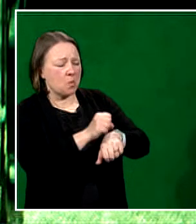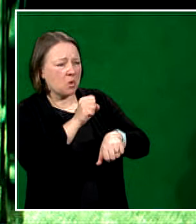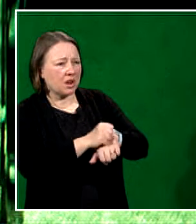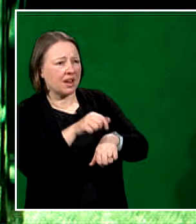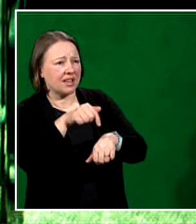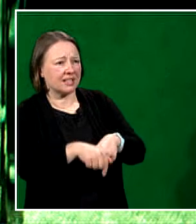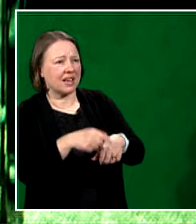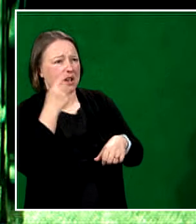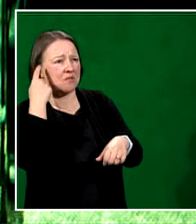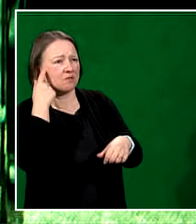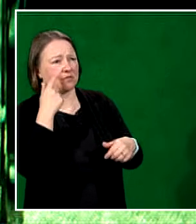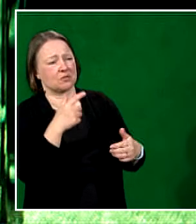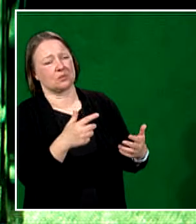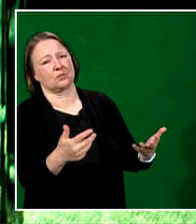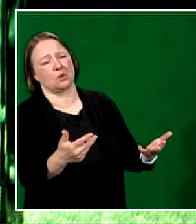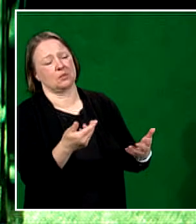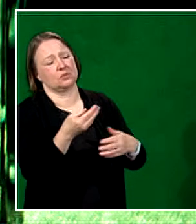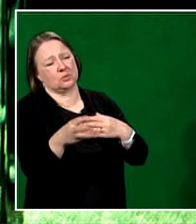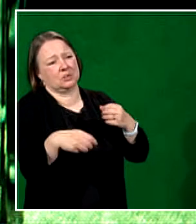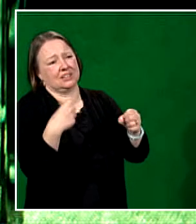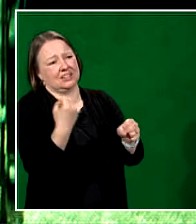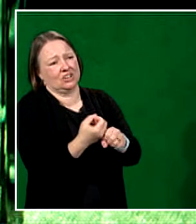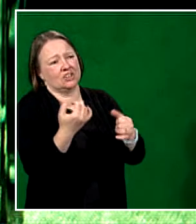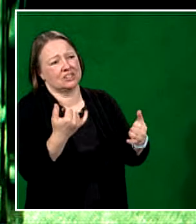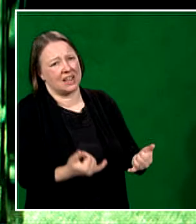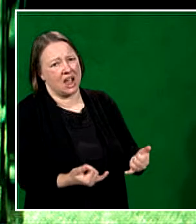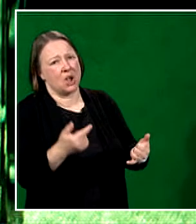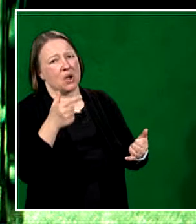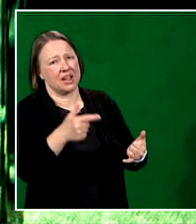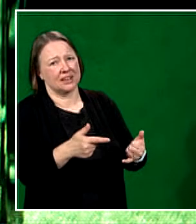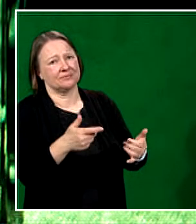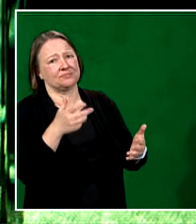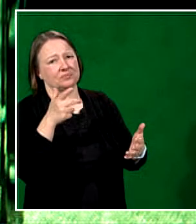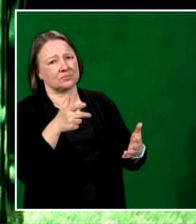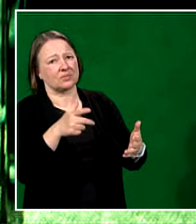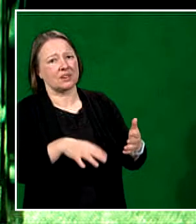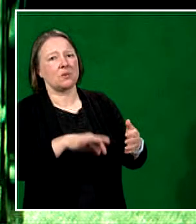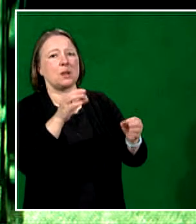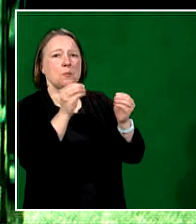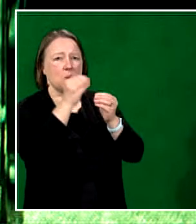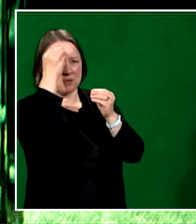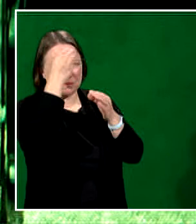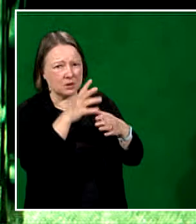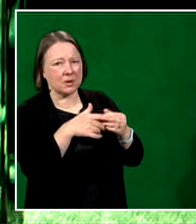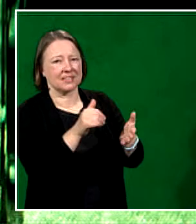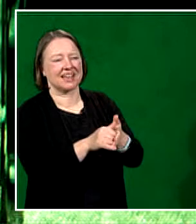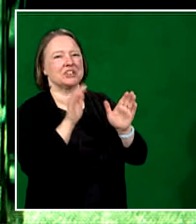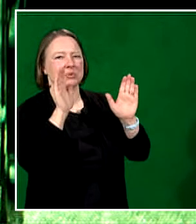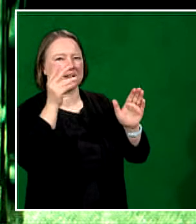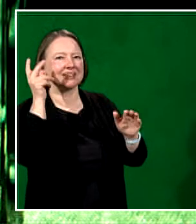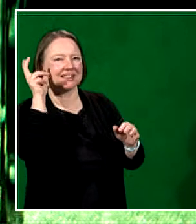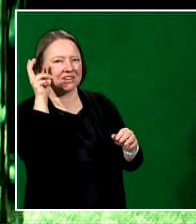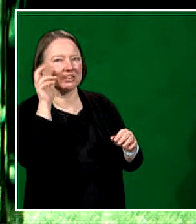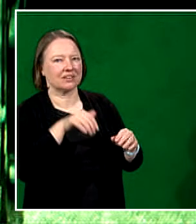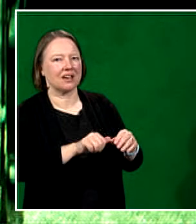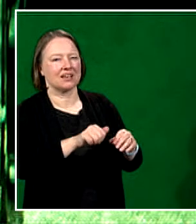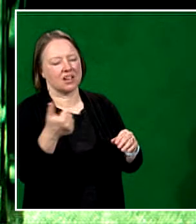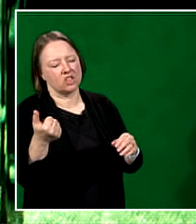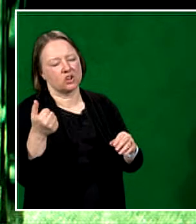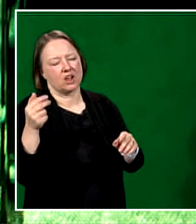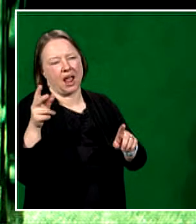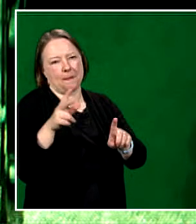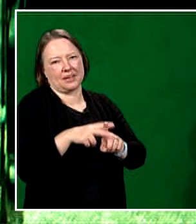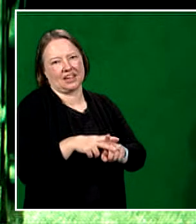this for a couple of years and getting finding out more and more information about it. And it's great to hear that it has other